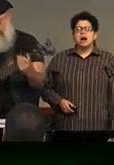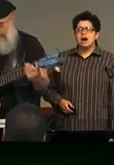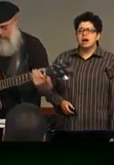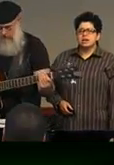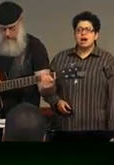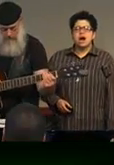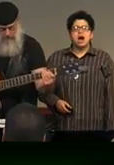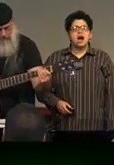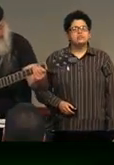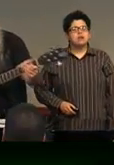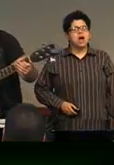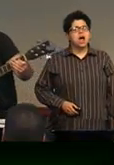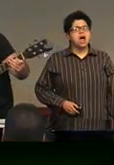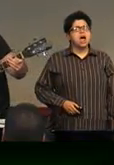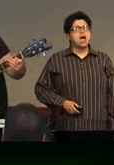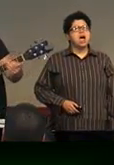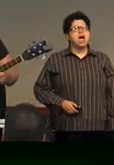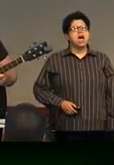God